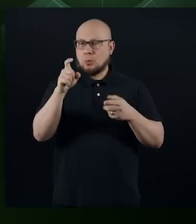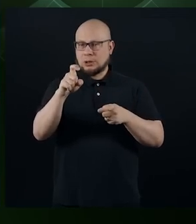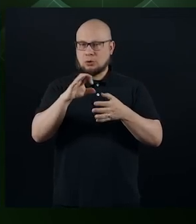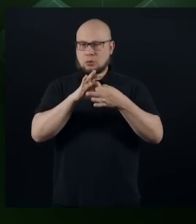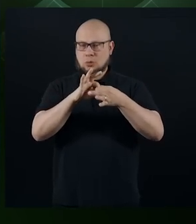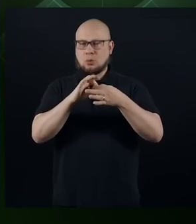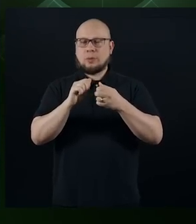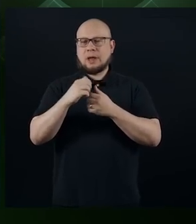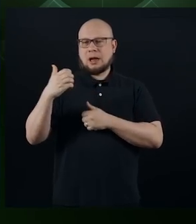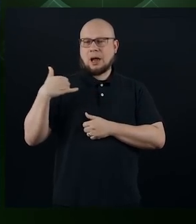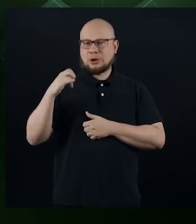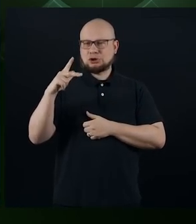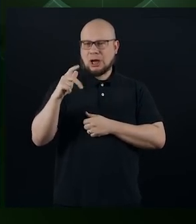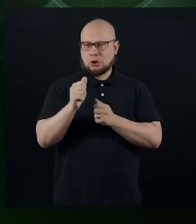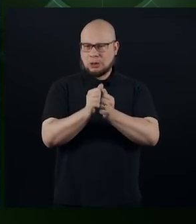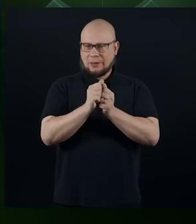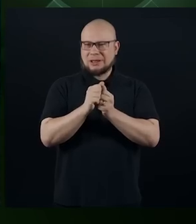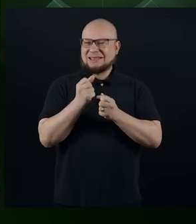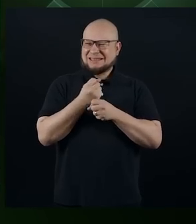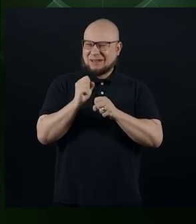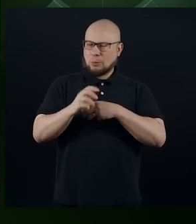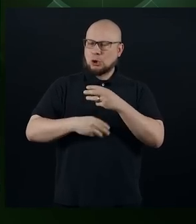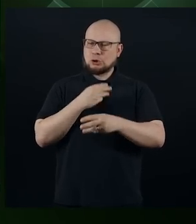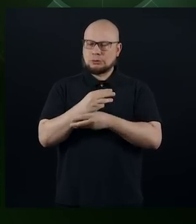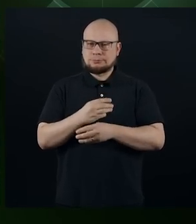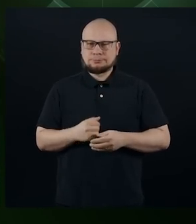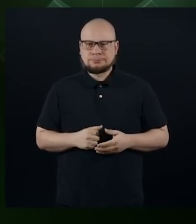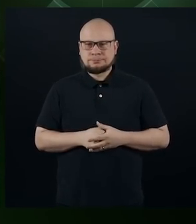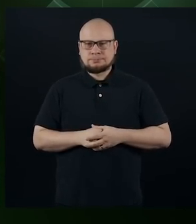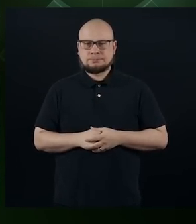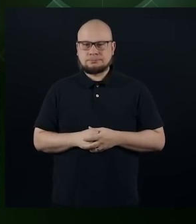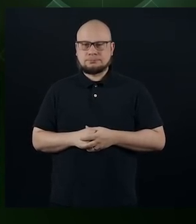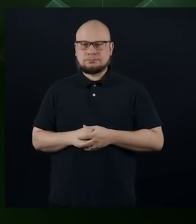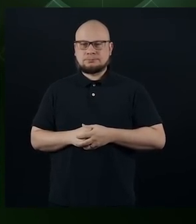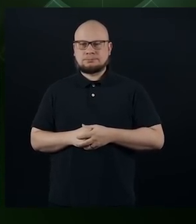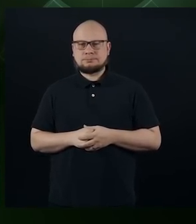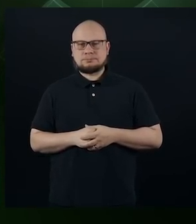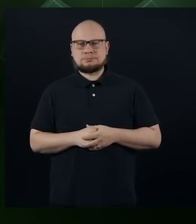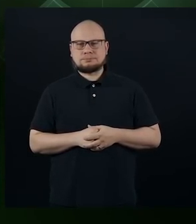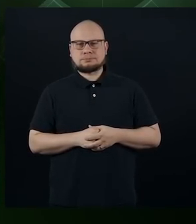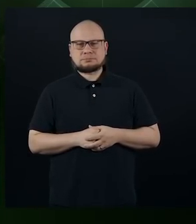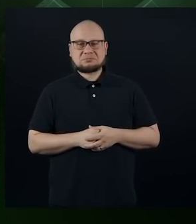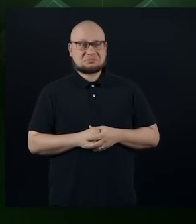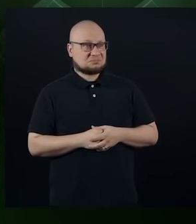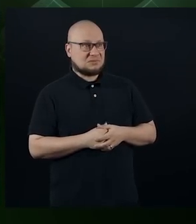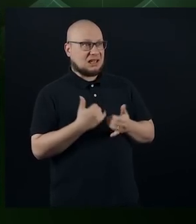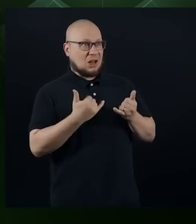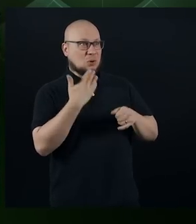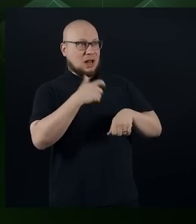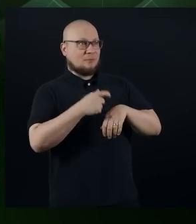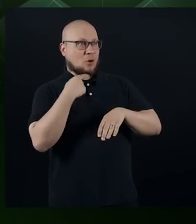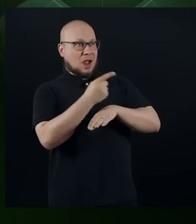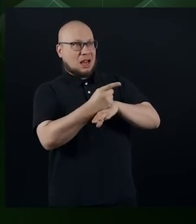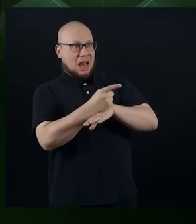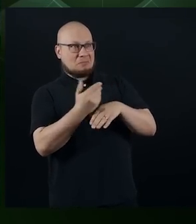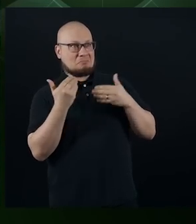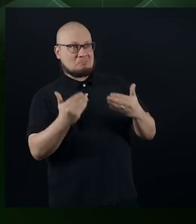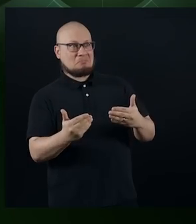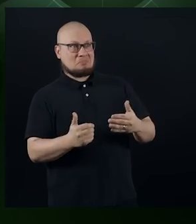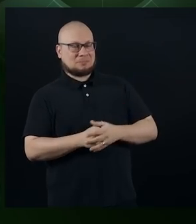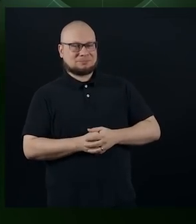Captain Jack to save the pirate's life. Well, I believe that now is the perfect time to use these cannons.